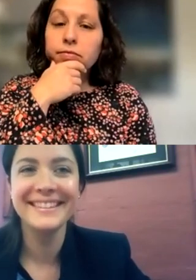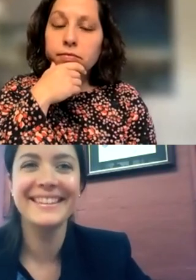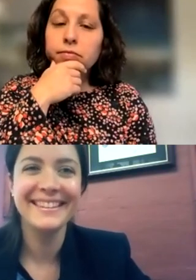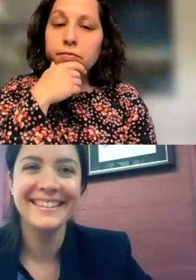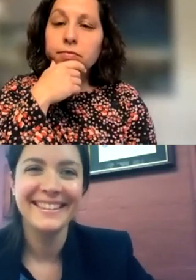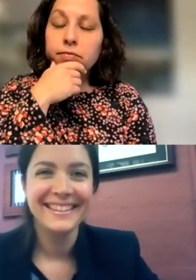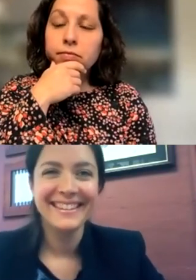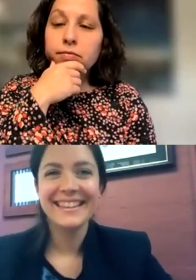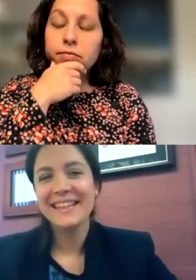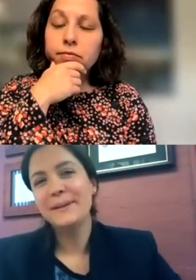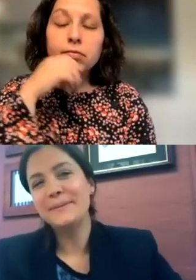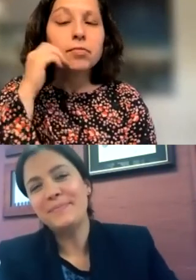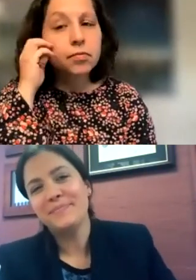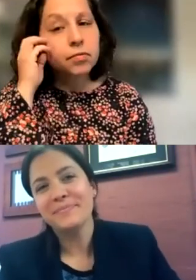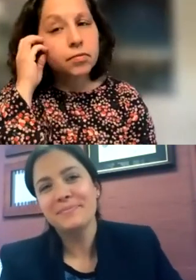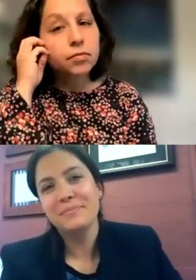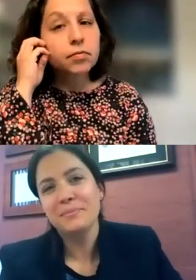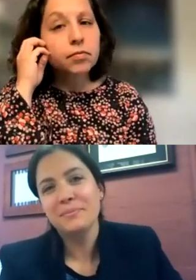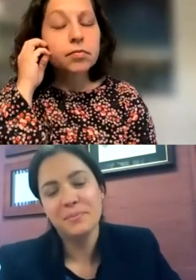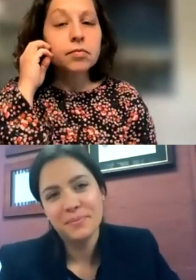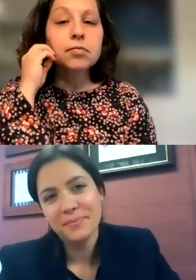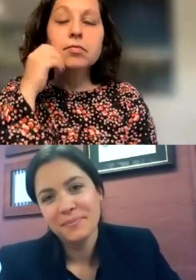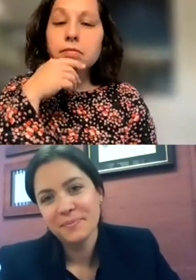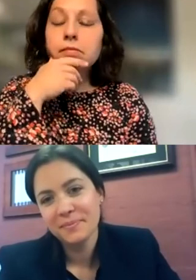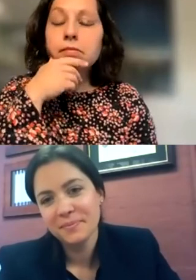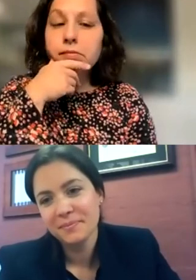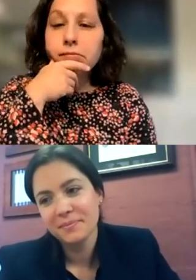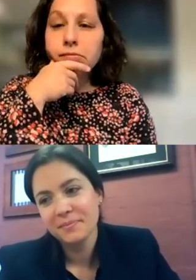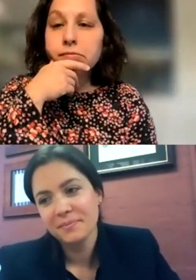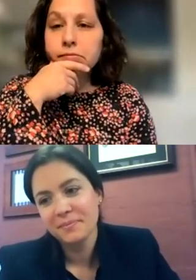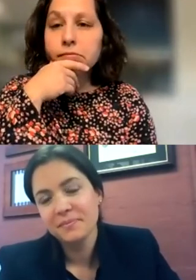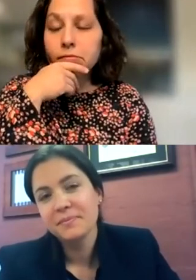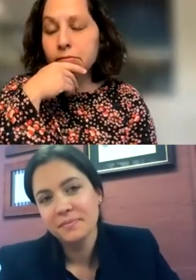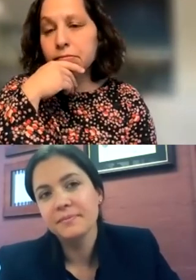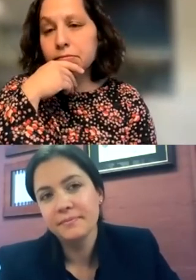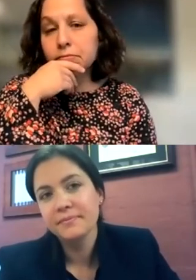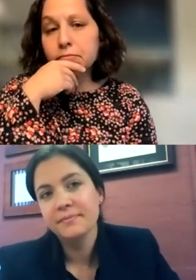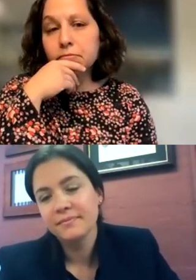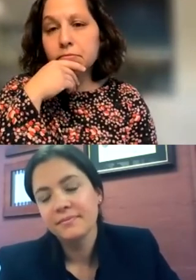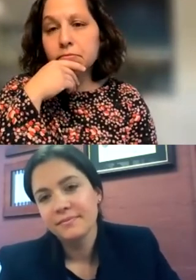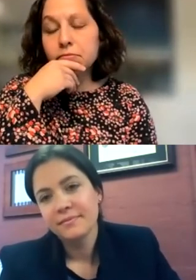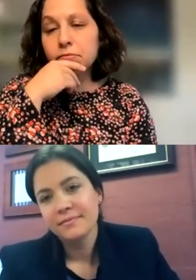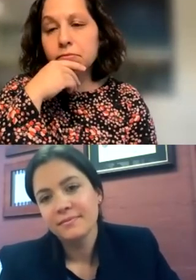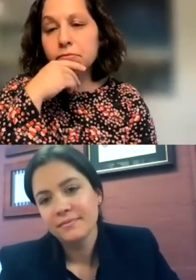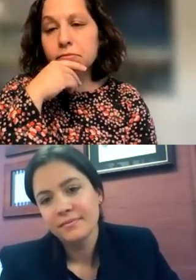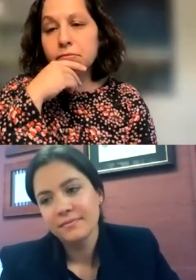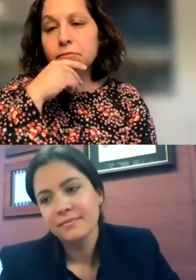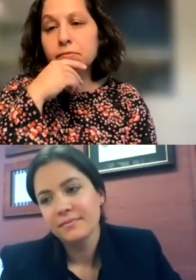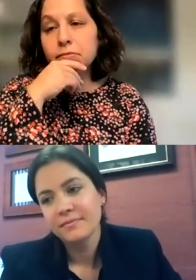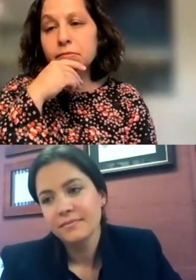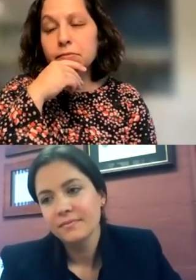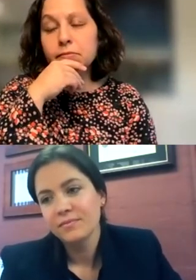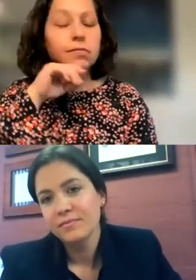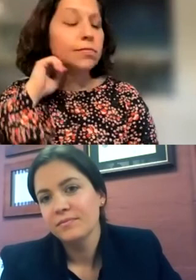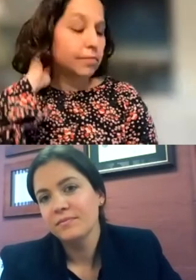can do. But anyway, it is really rewarding. And I think it helps people, both residents